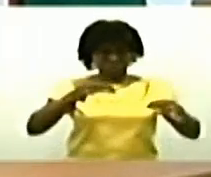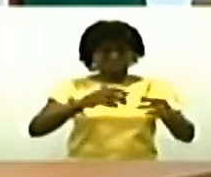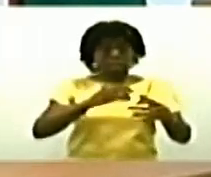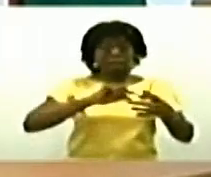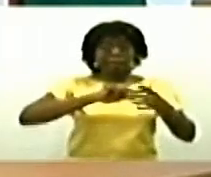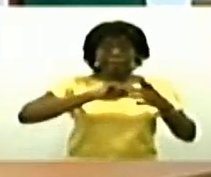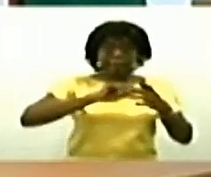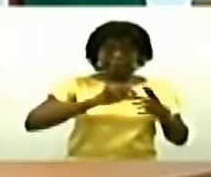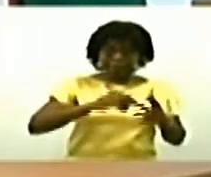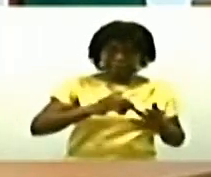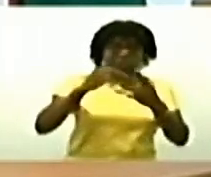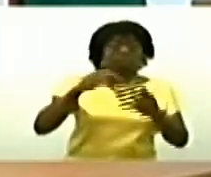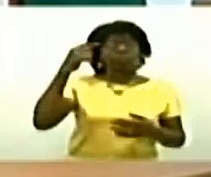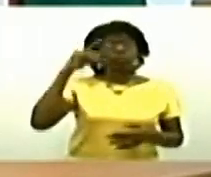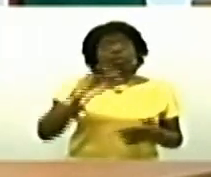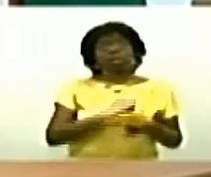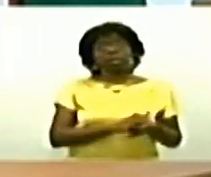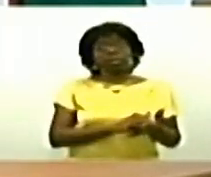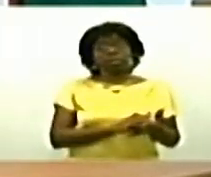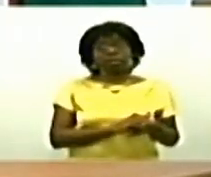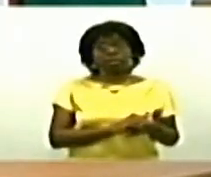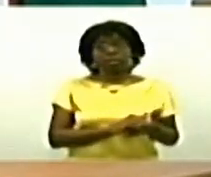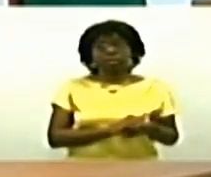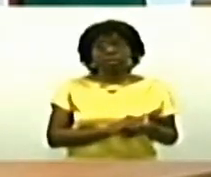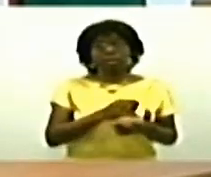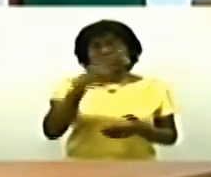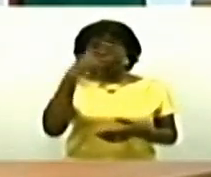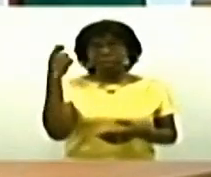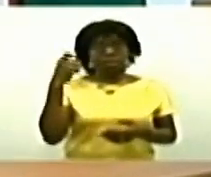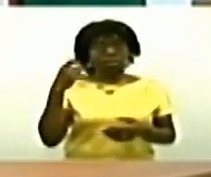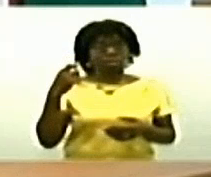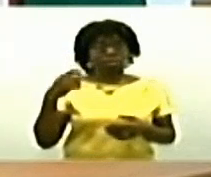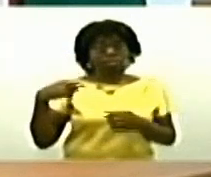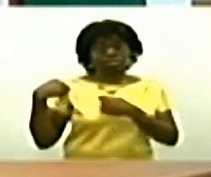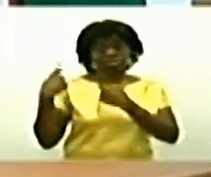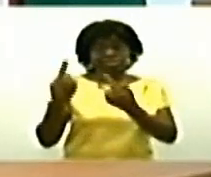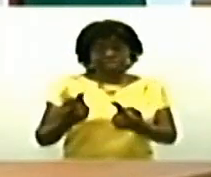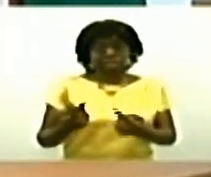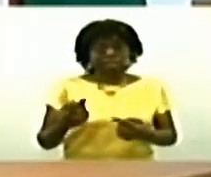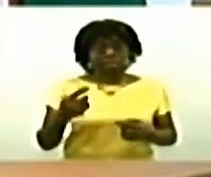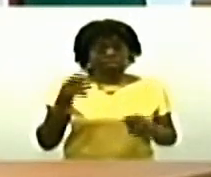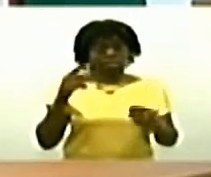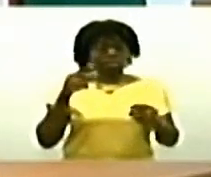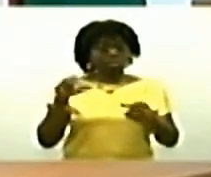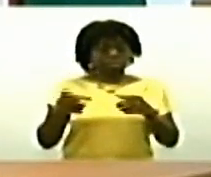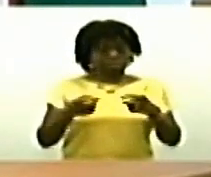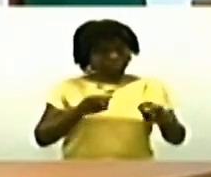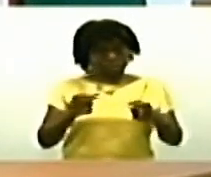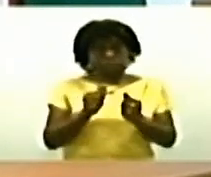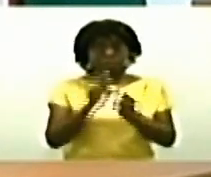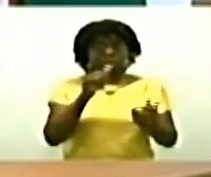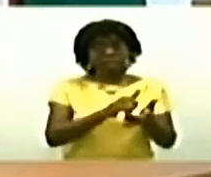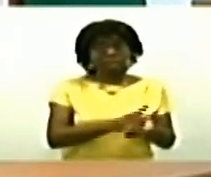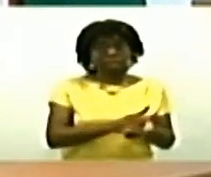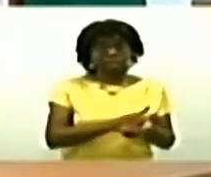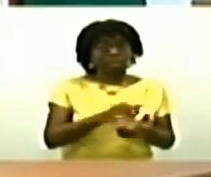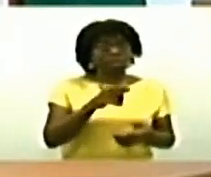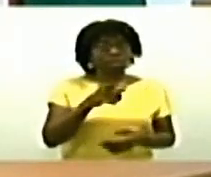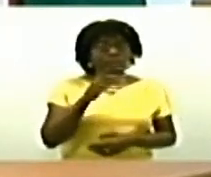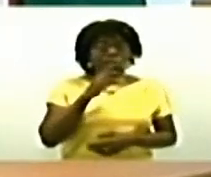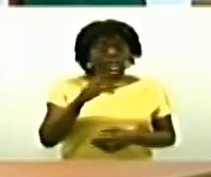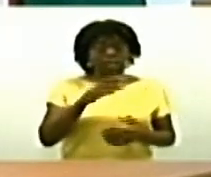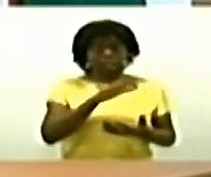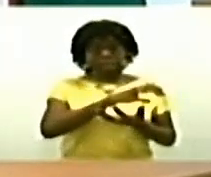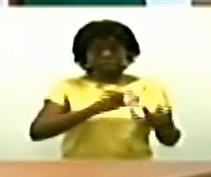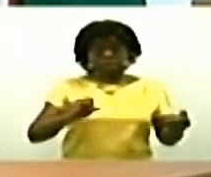specifically set up to deal with this matter. Because unless you address that issue, you are destroying